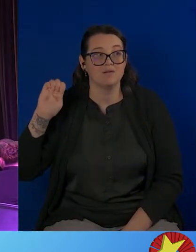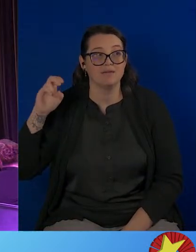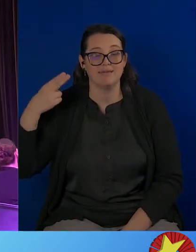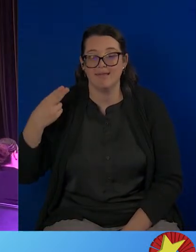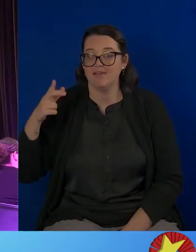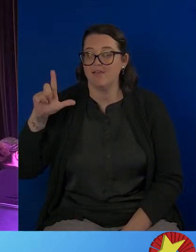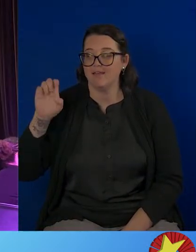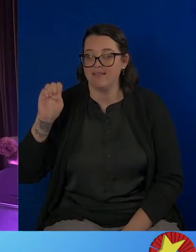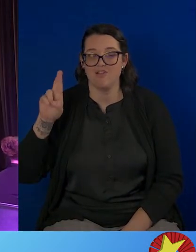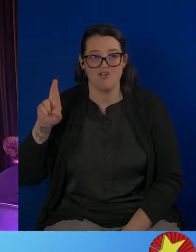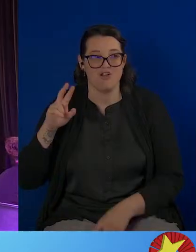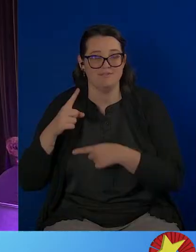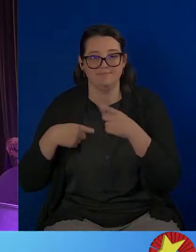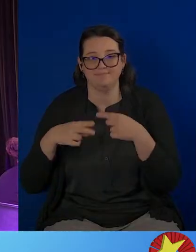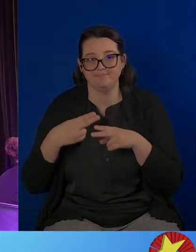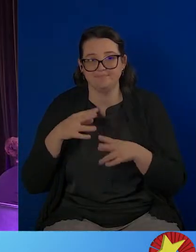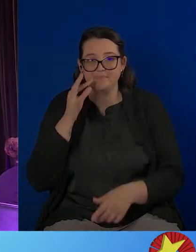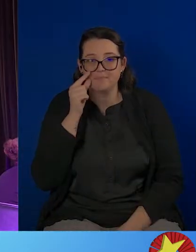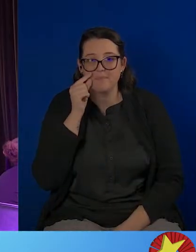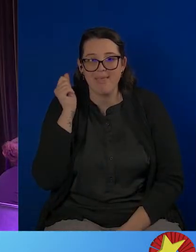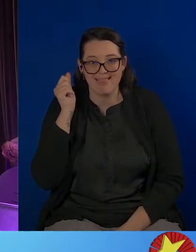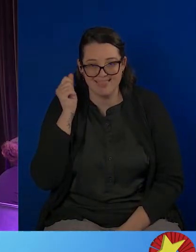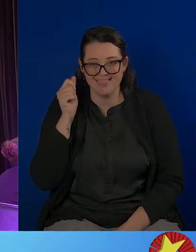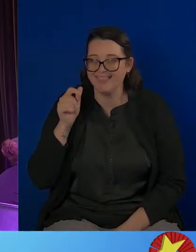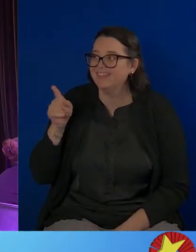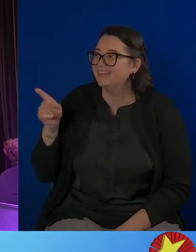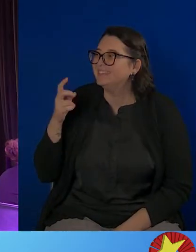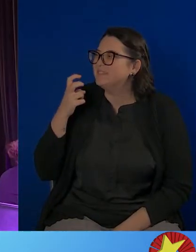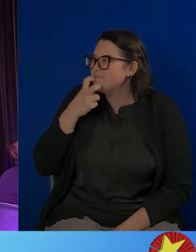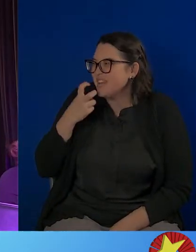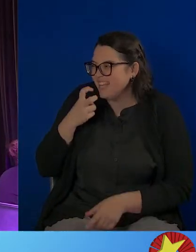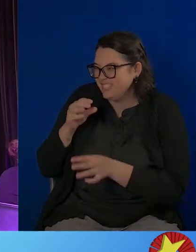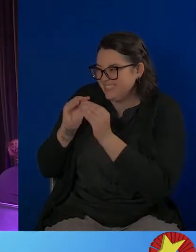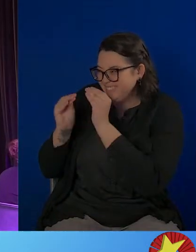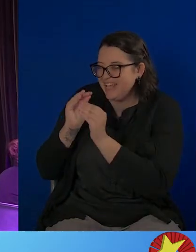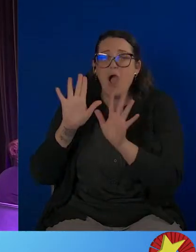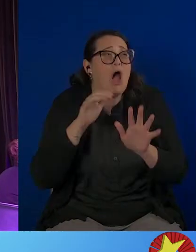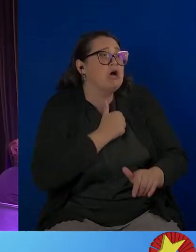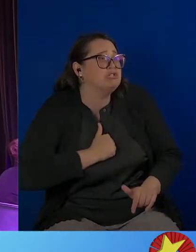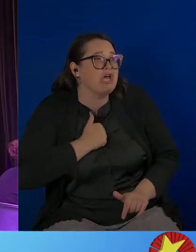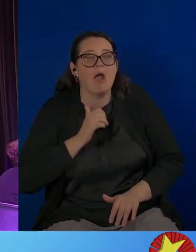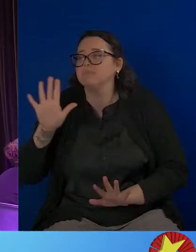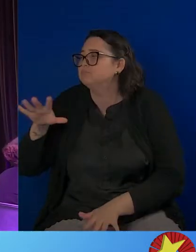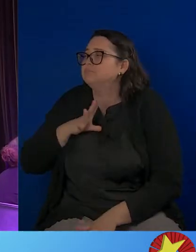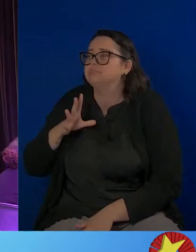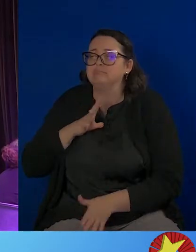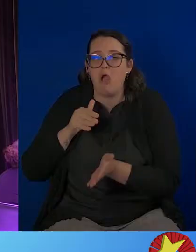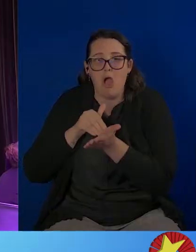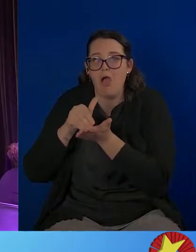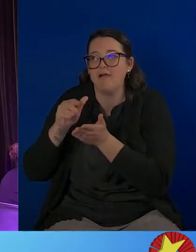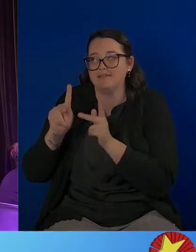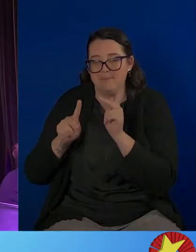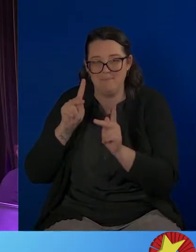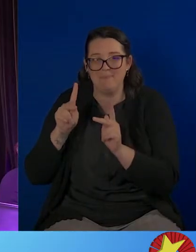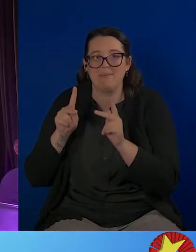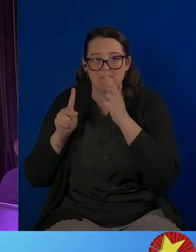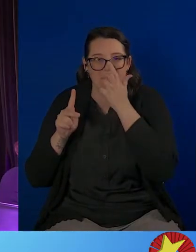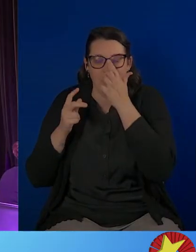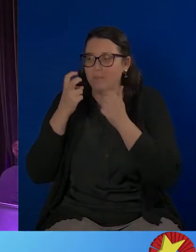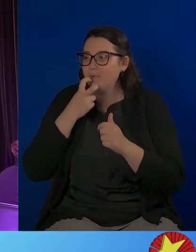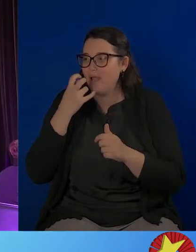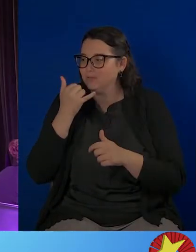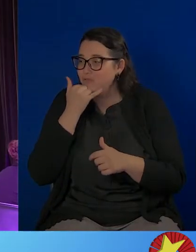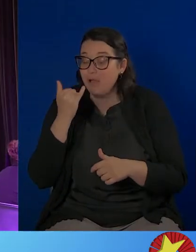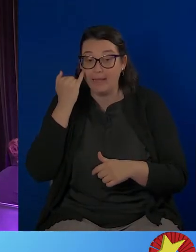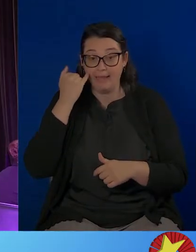Thank you. Bill Kaler, so that we I'm get sorry. that. It's okay, it's often mispronounced. If it had an R in there, I'd be a furniture